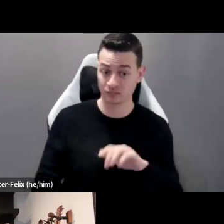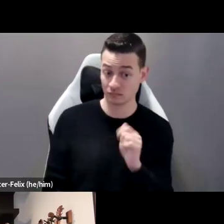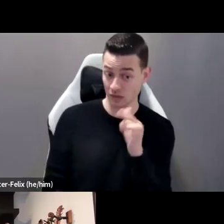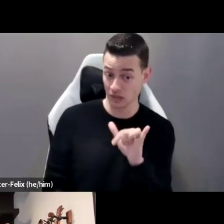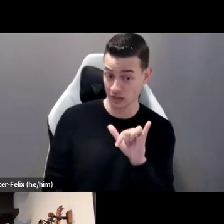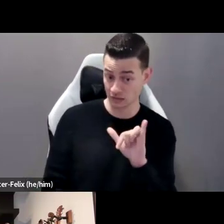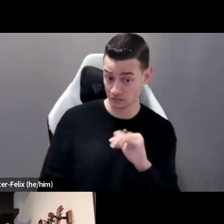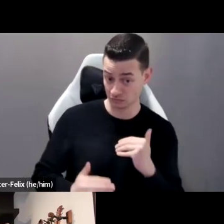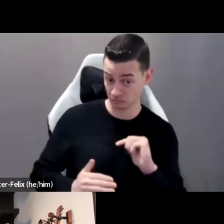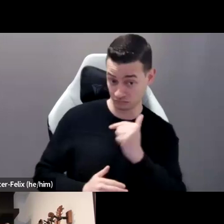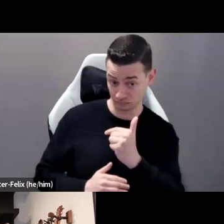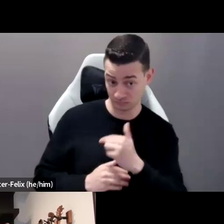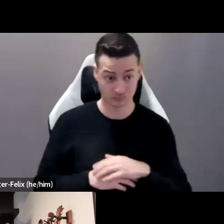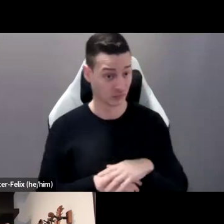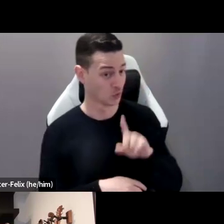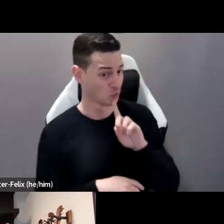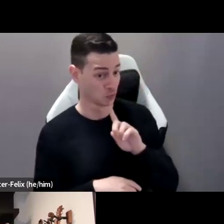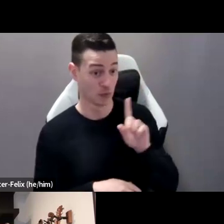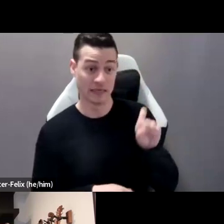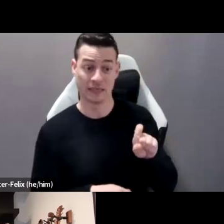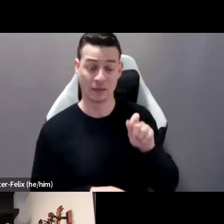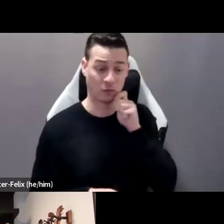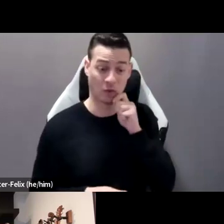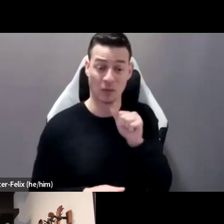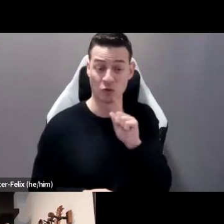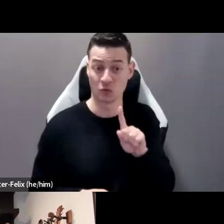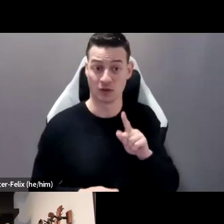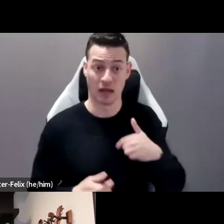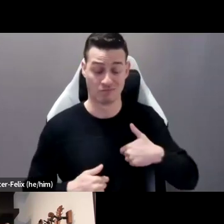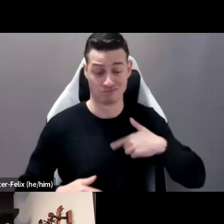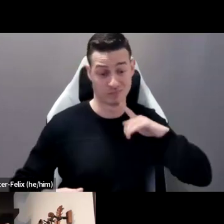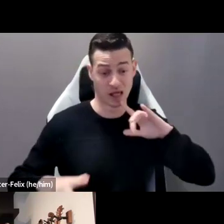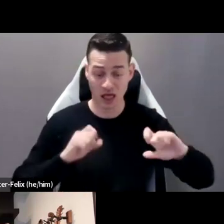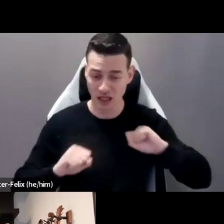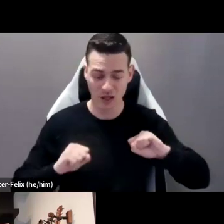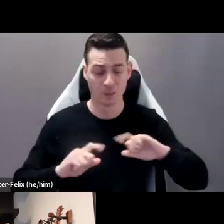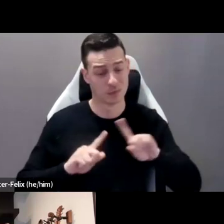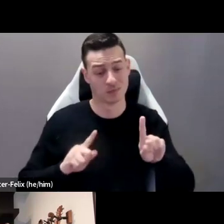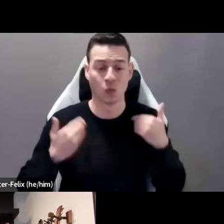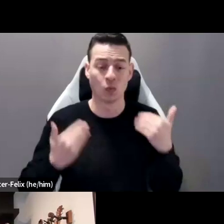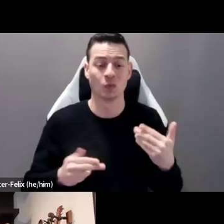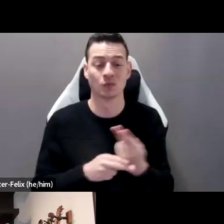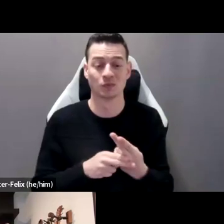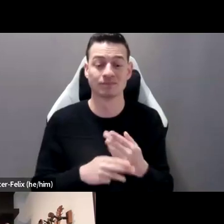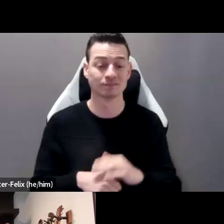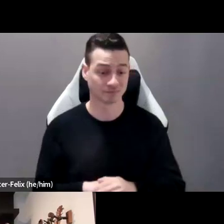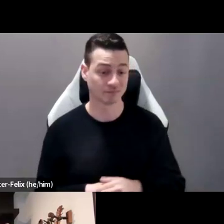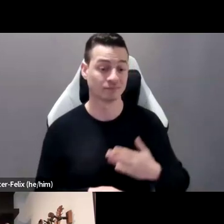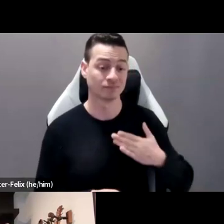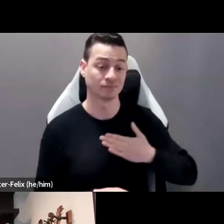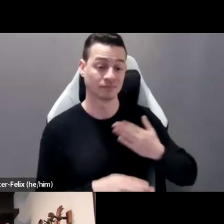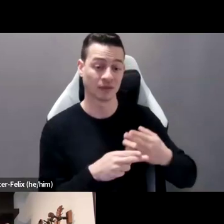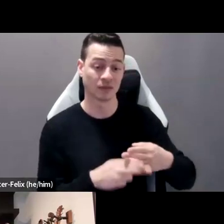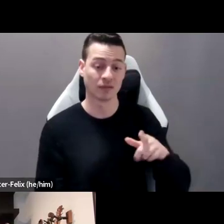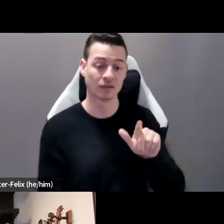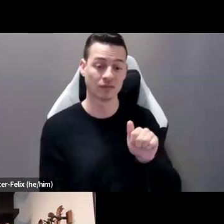Sure. I don't know if I need a microphone, but I'll use it. My name is Allie Brashears. I am a professor at LaGuardia Community